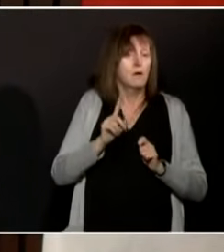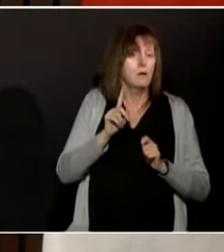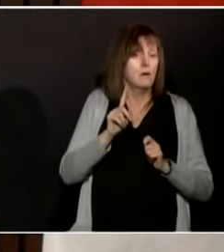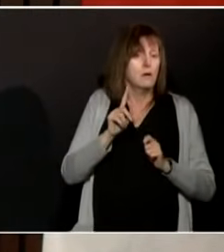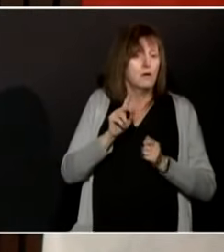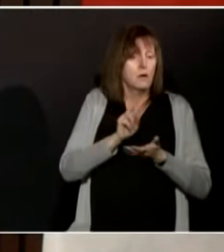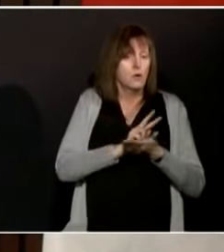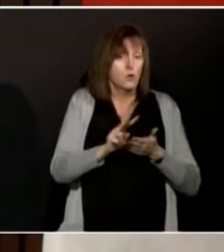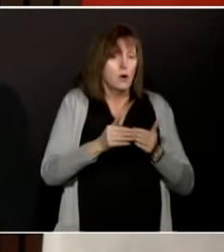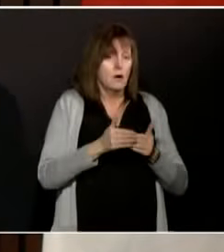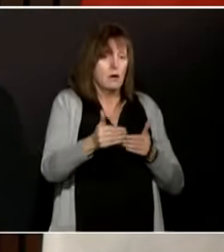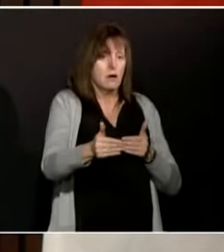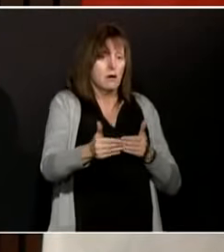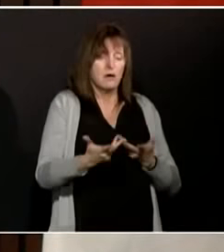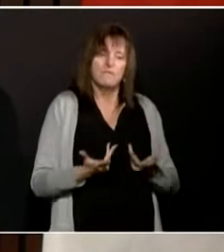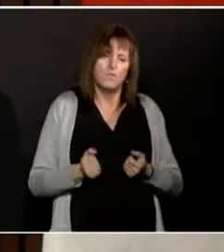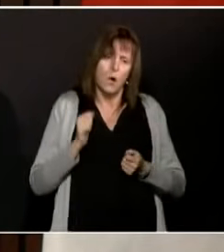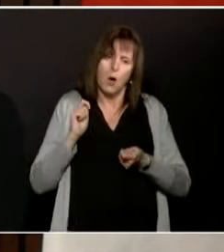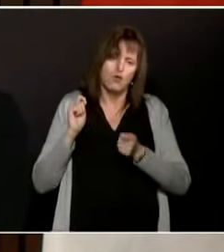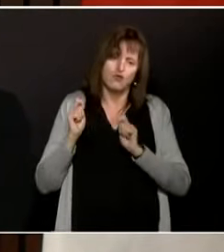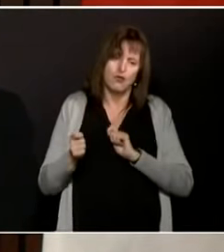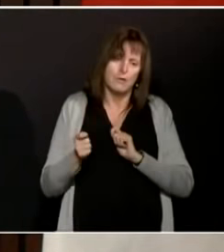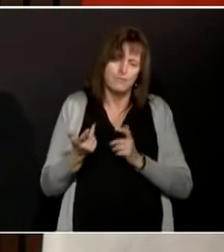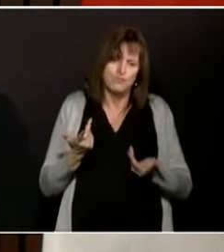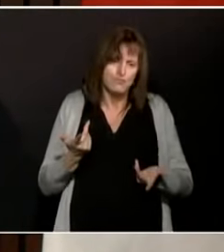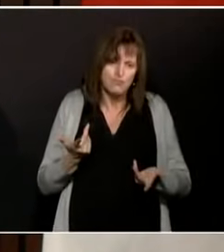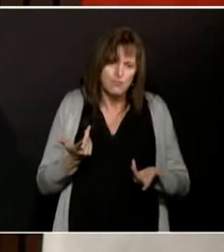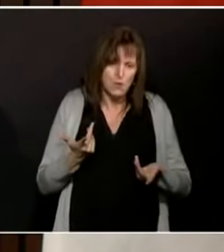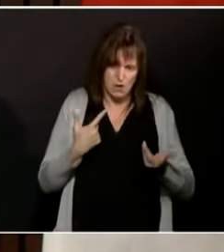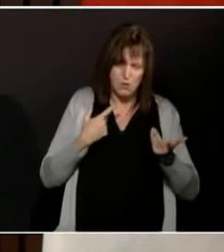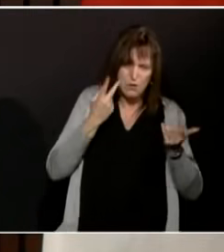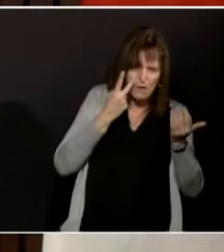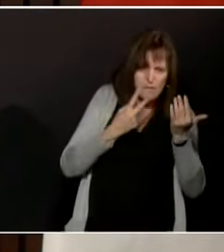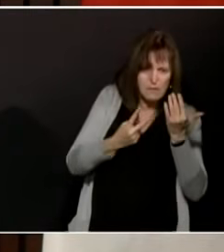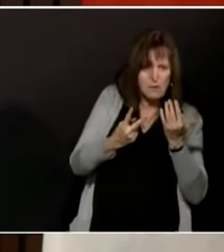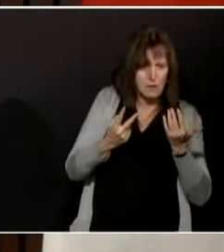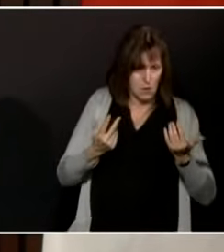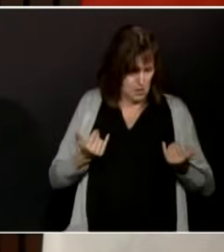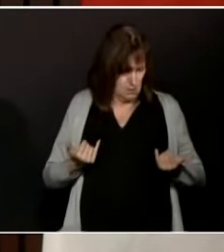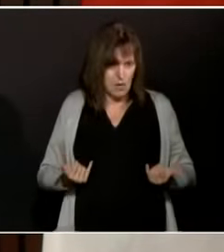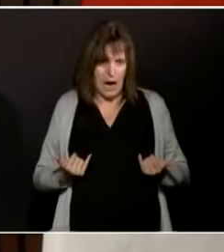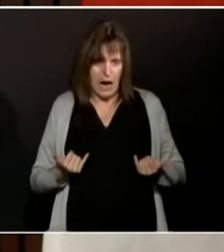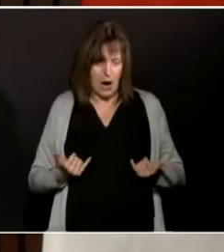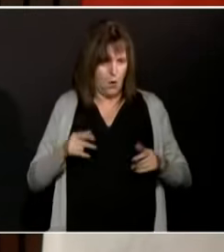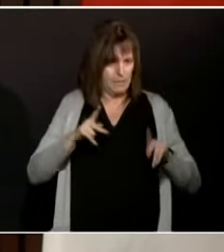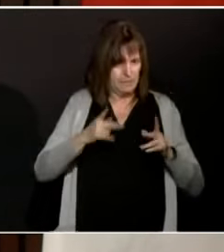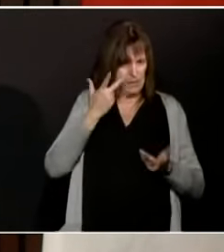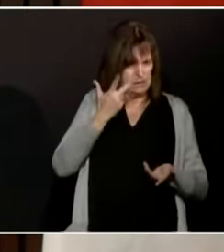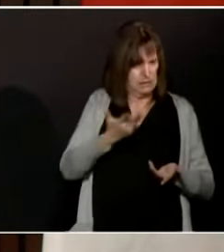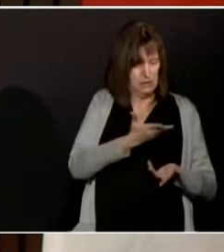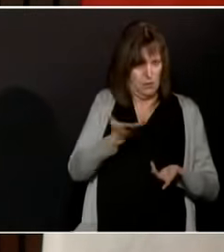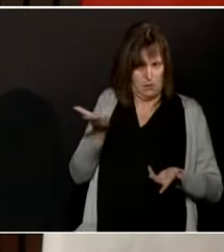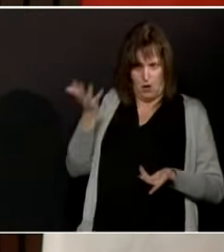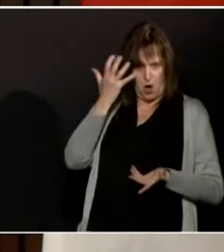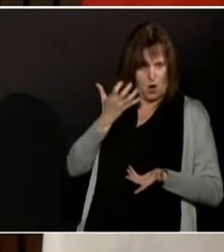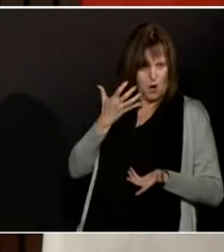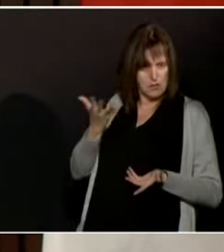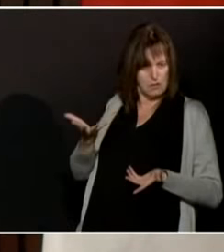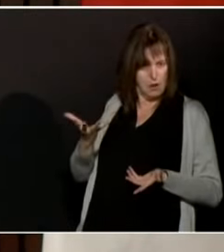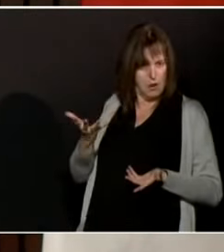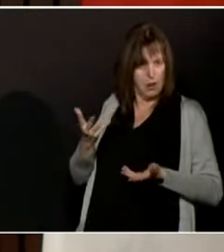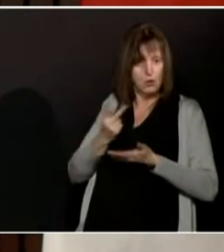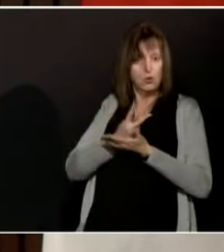of the disease. The cases right now that you see are the people who are going to be in the intensive care unit a week to two from now. So that's really set